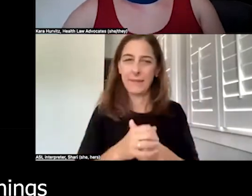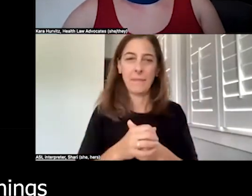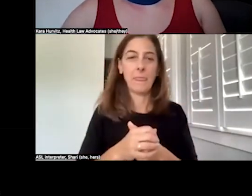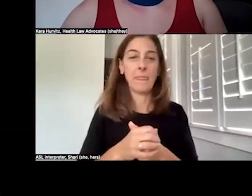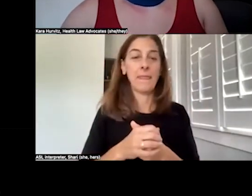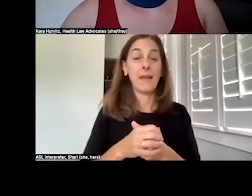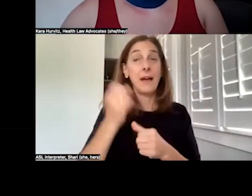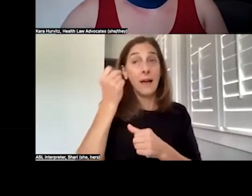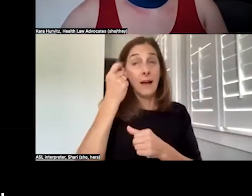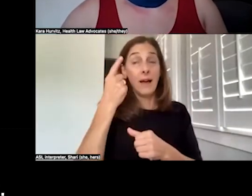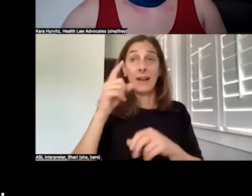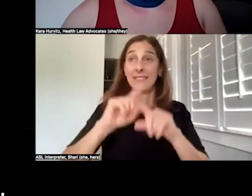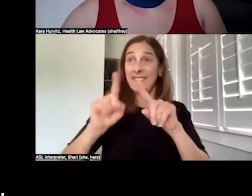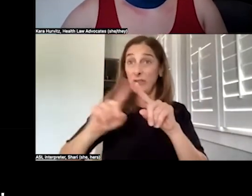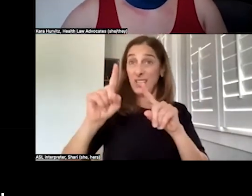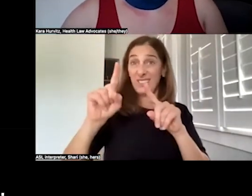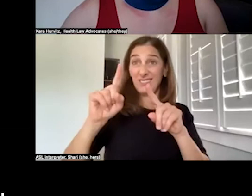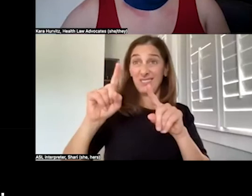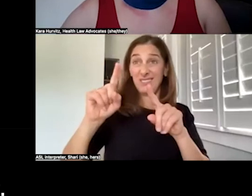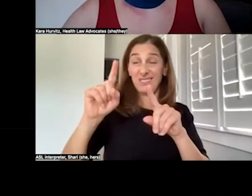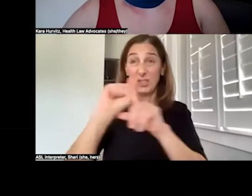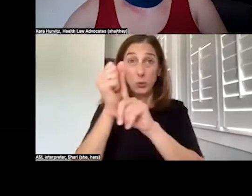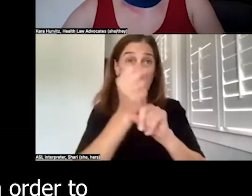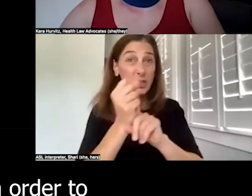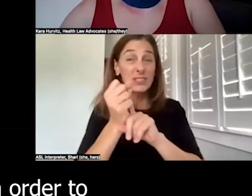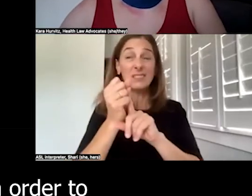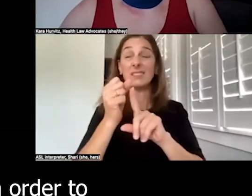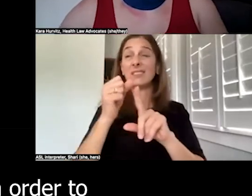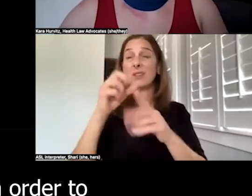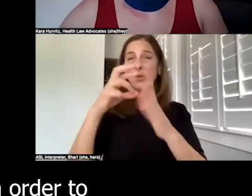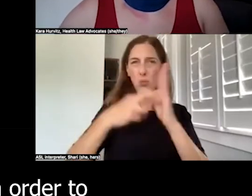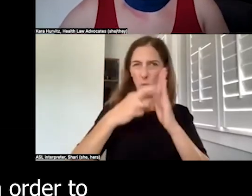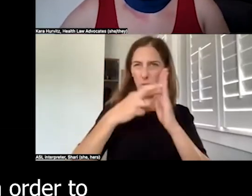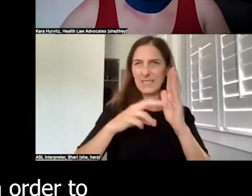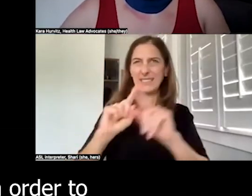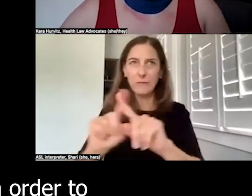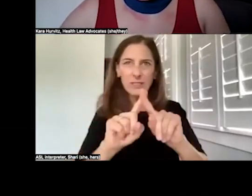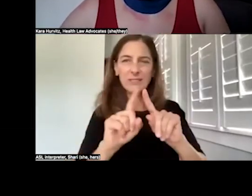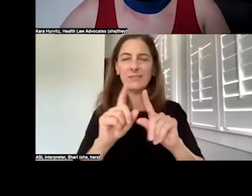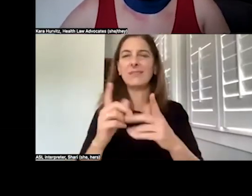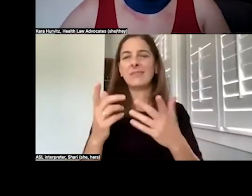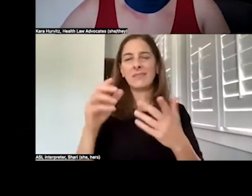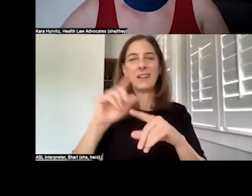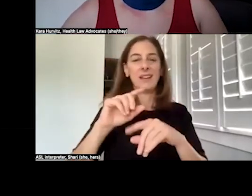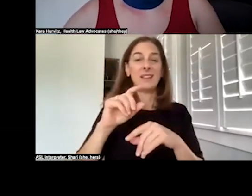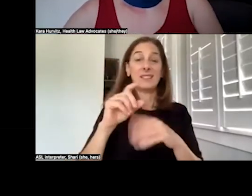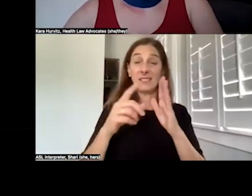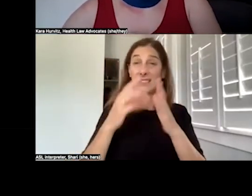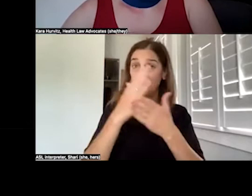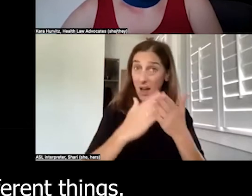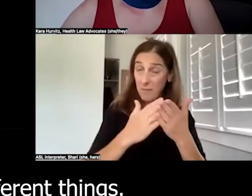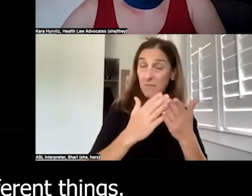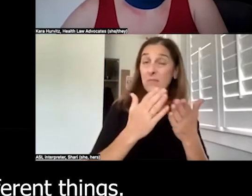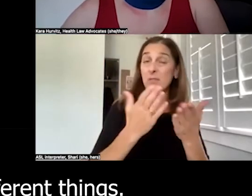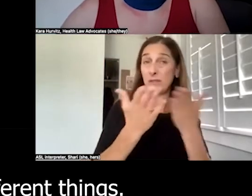means different things in different contexts. Some things require prior authorization in order to access